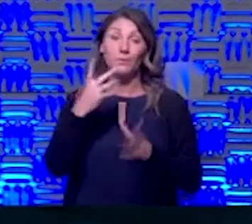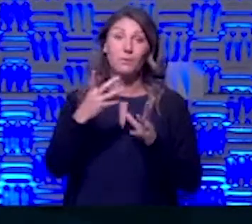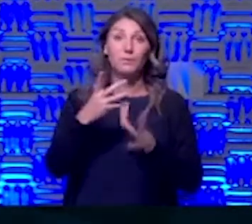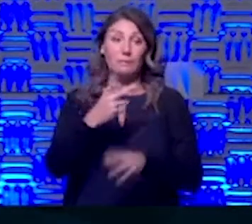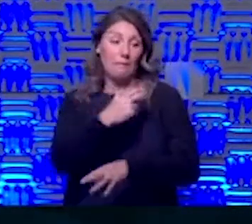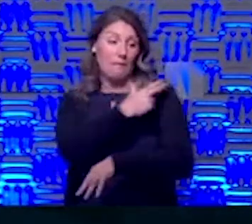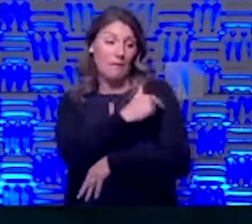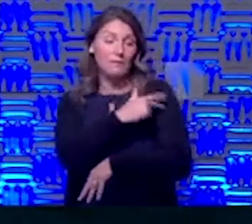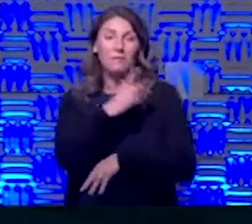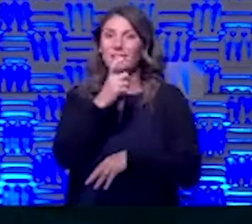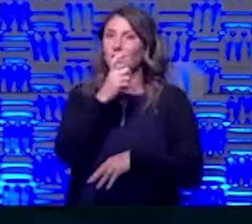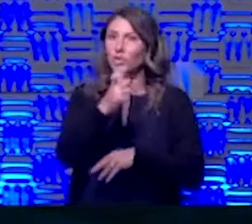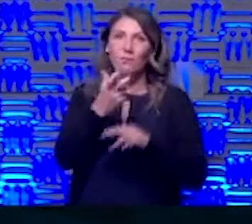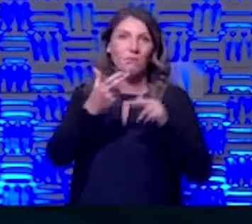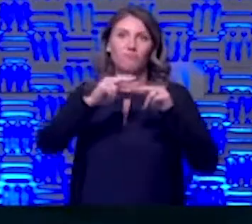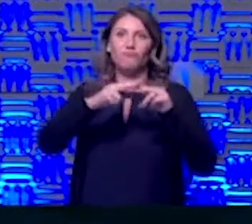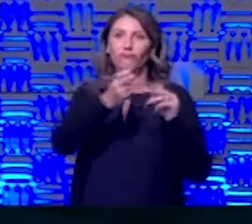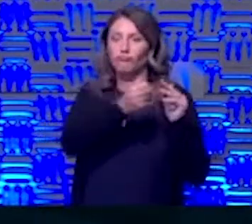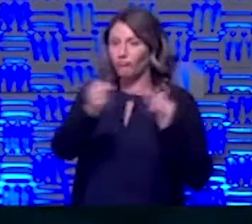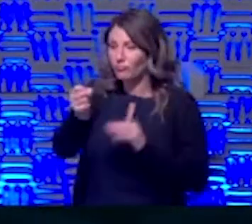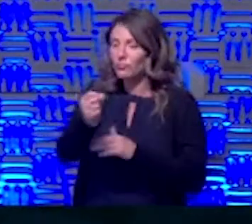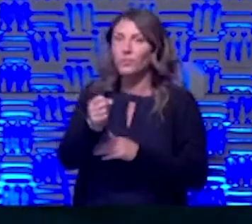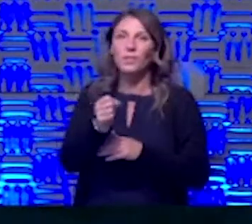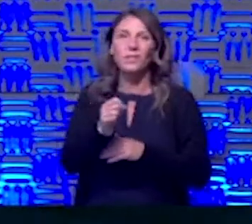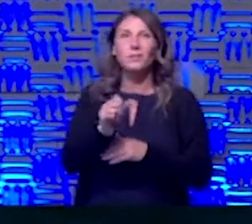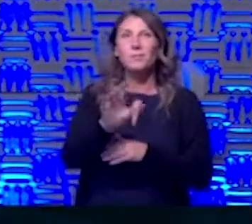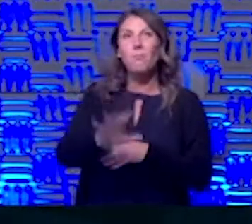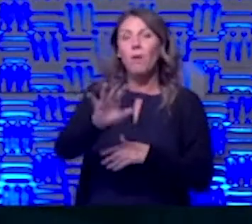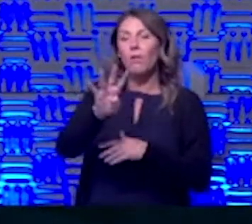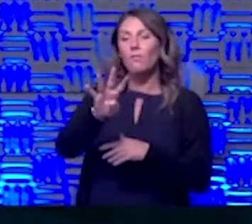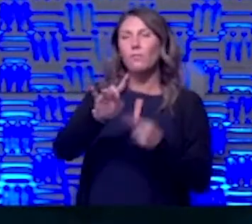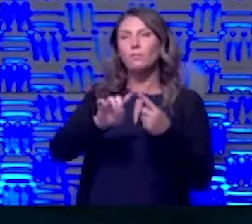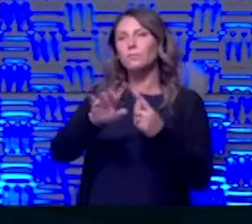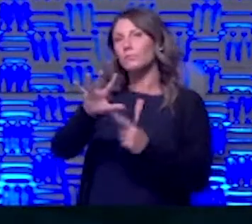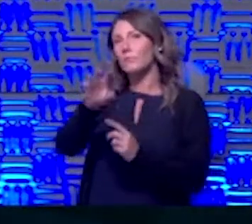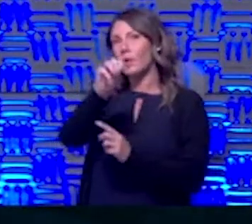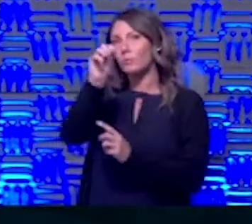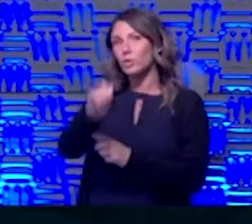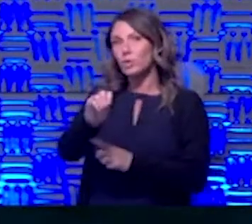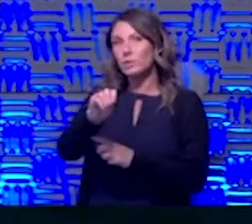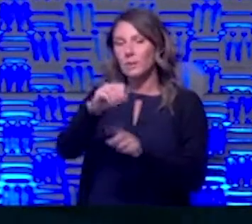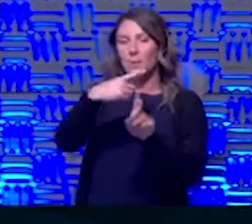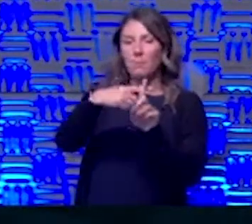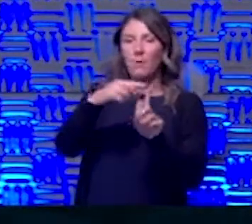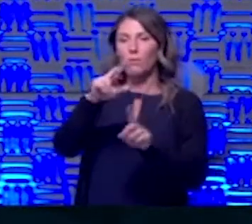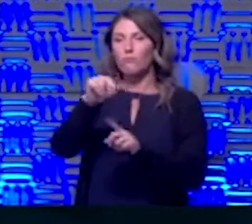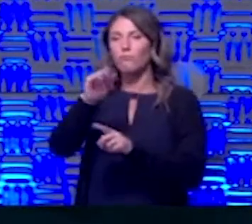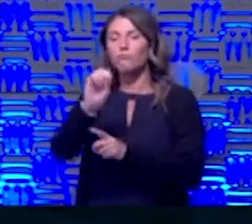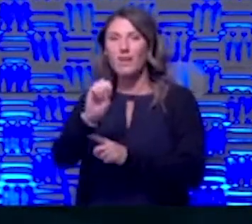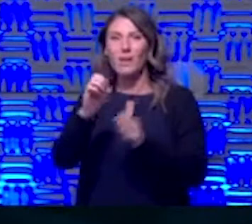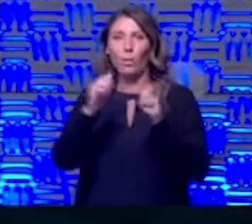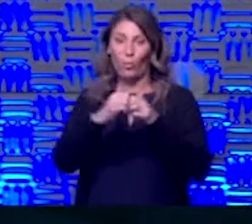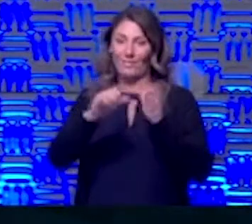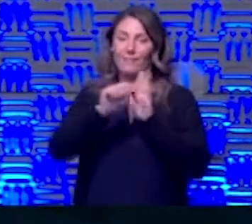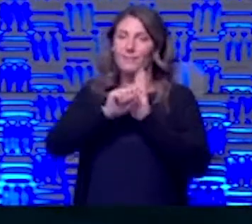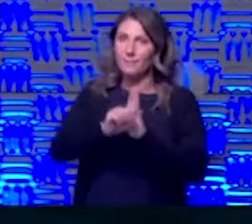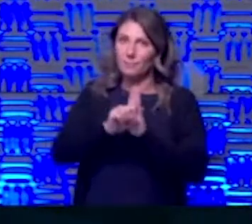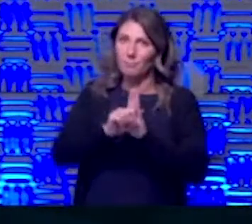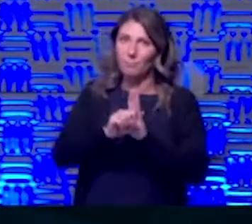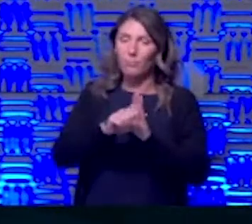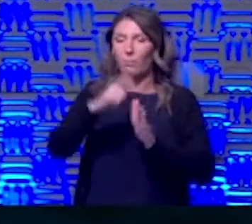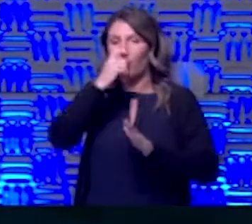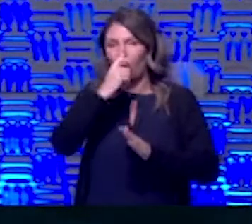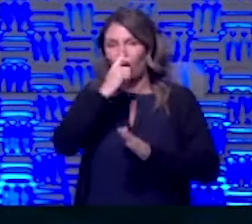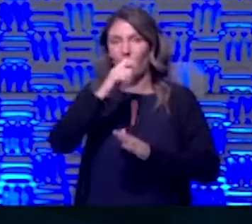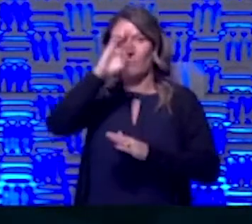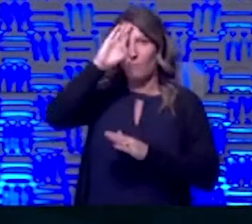gone up. But we went from about a 4 to 5% positivity rate in our symptomatic outpatients 2-3